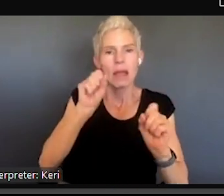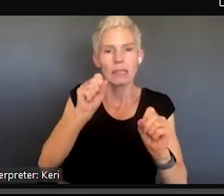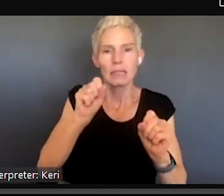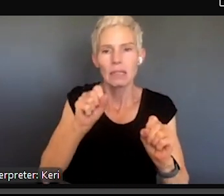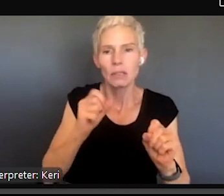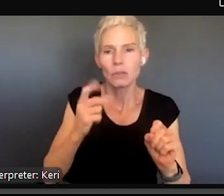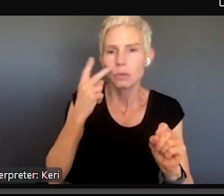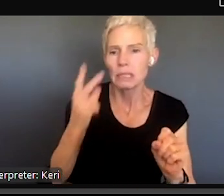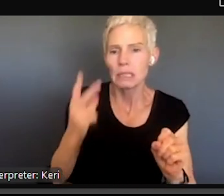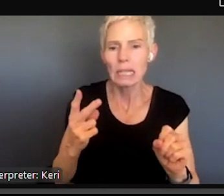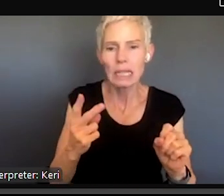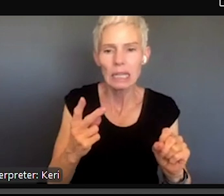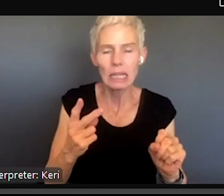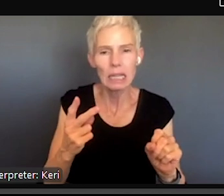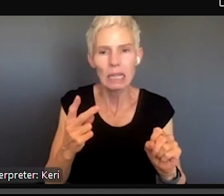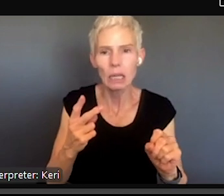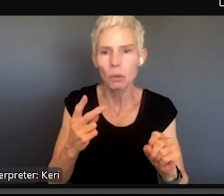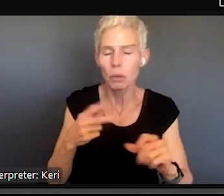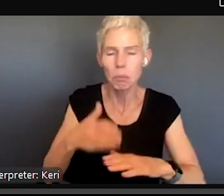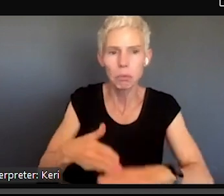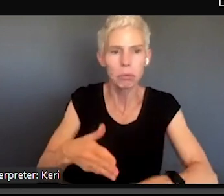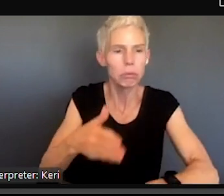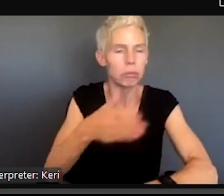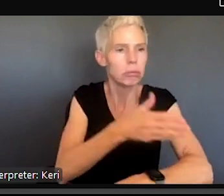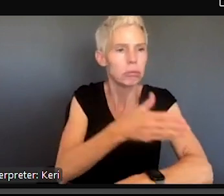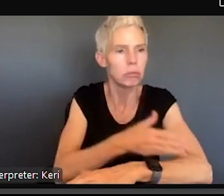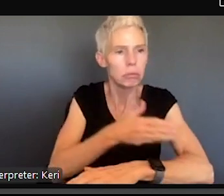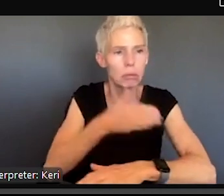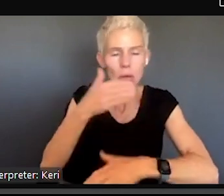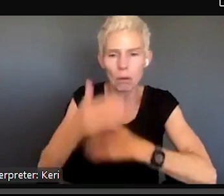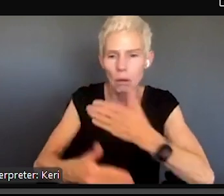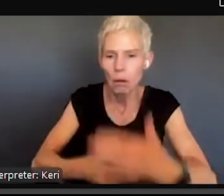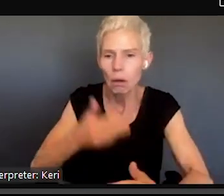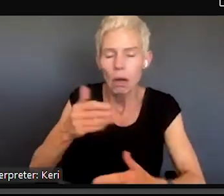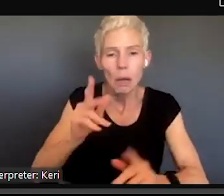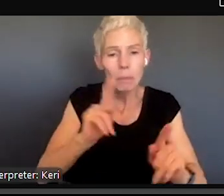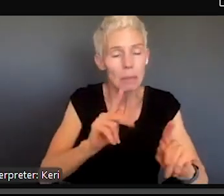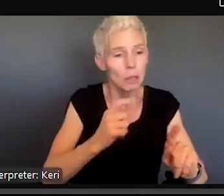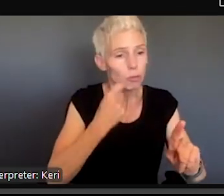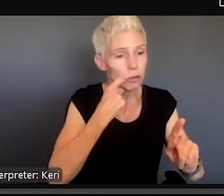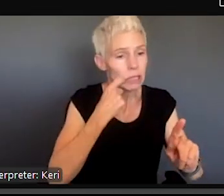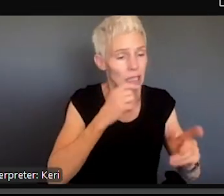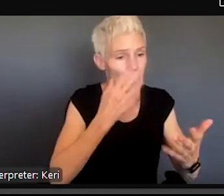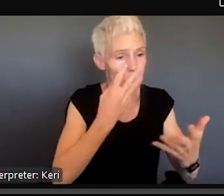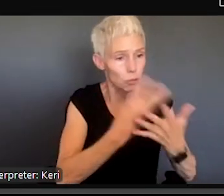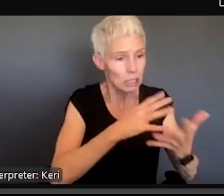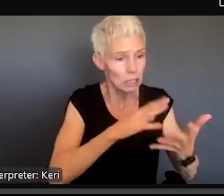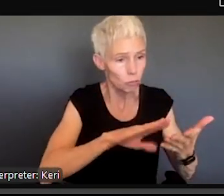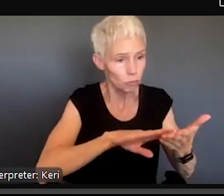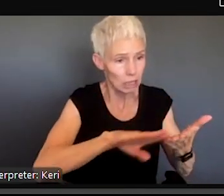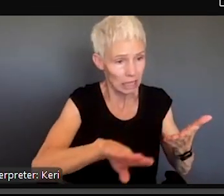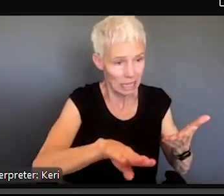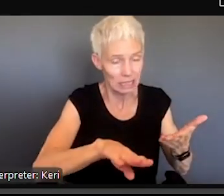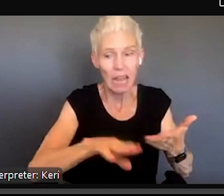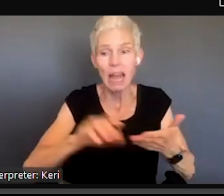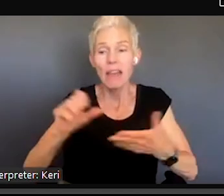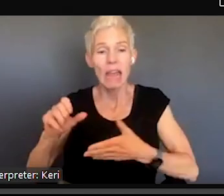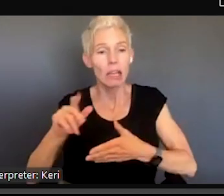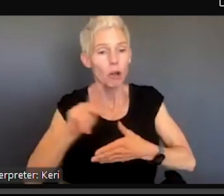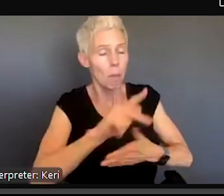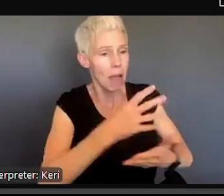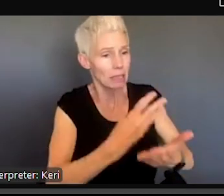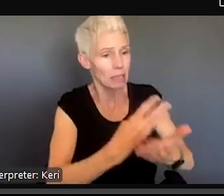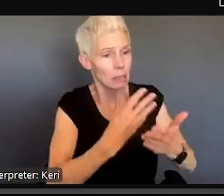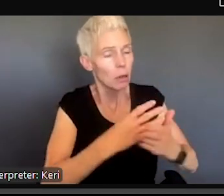see that we've come so far where folks who have been recently released from prison can go back and provide support to